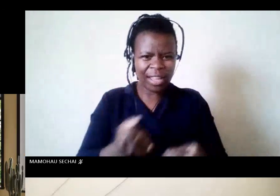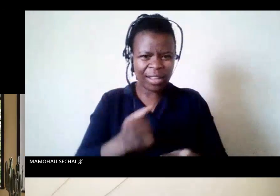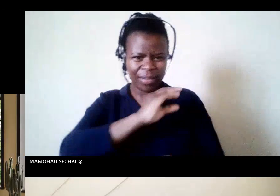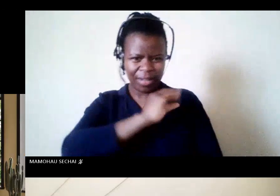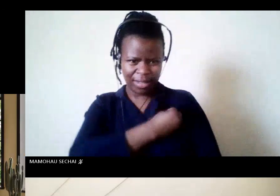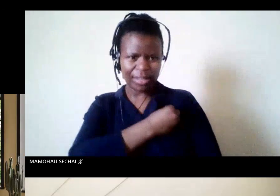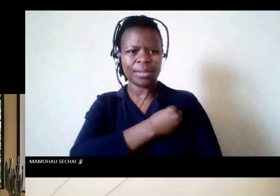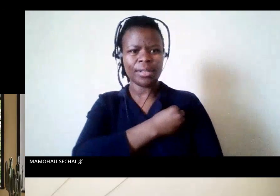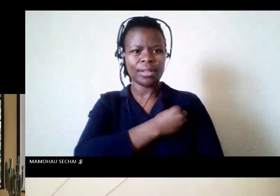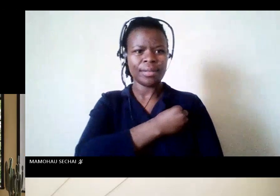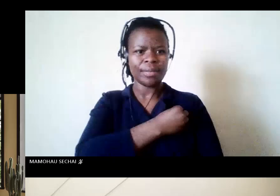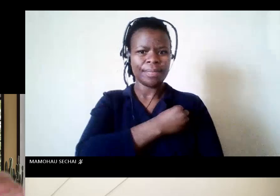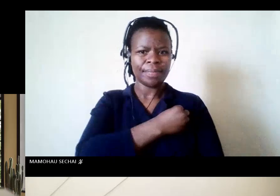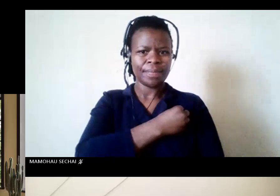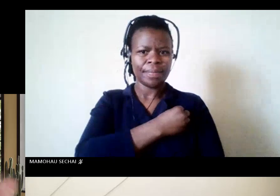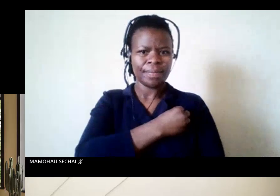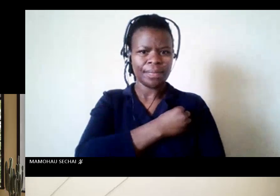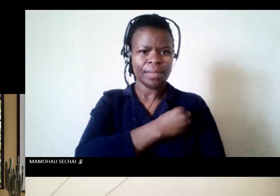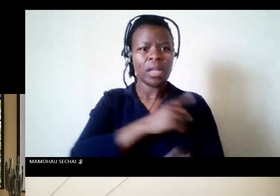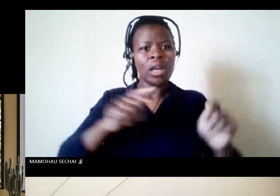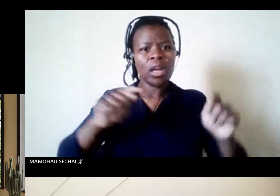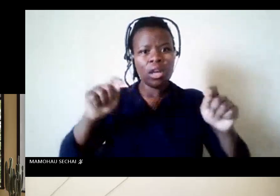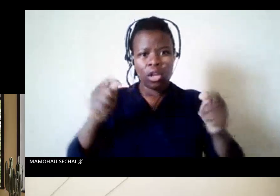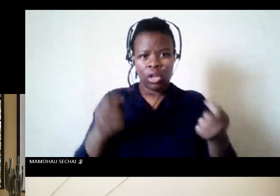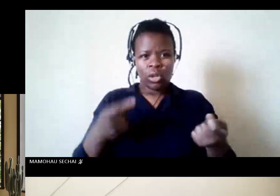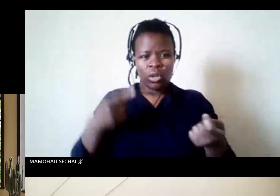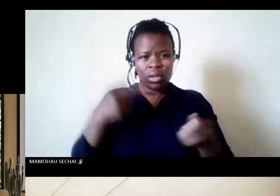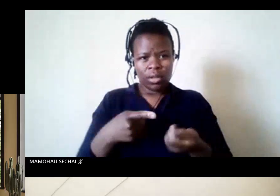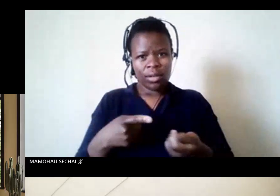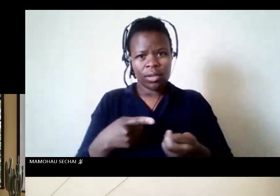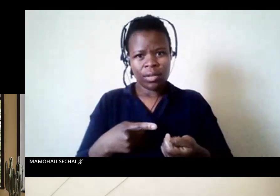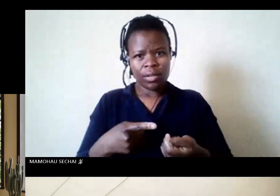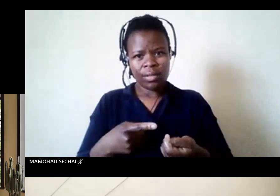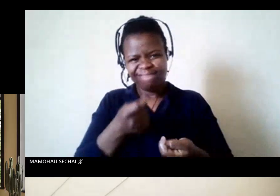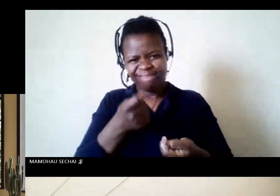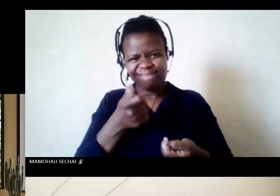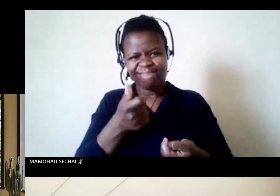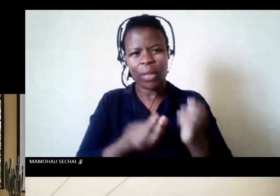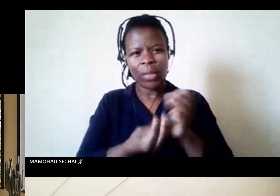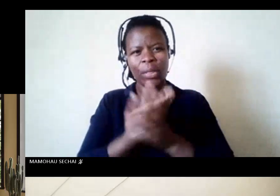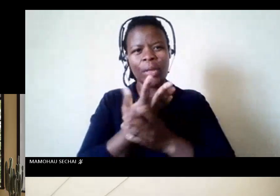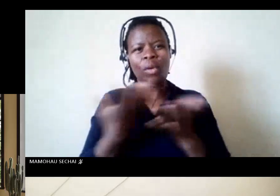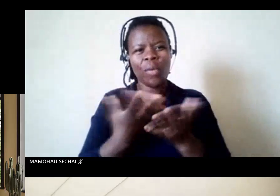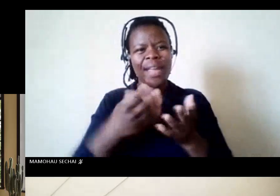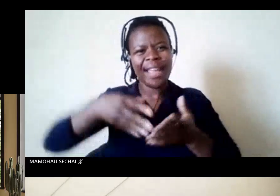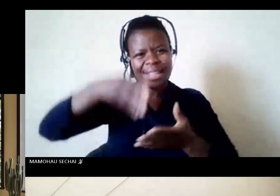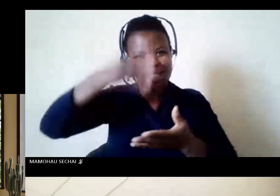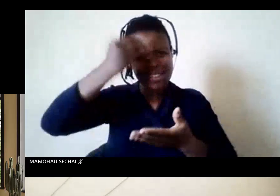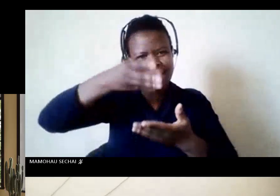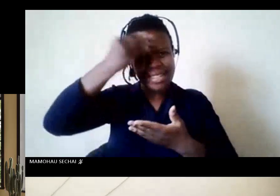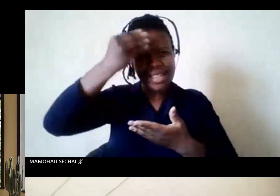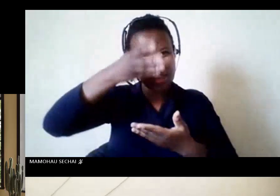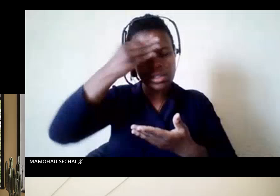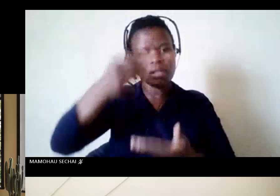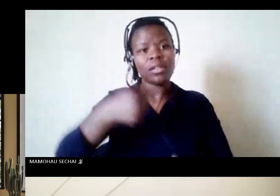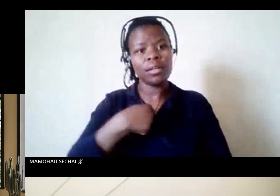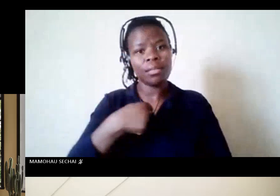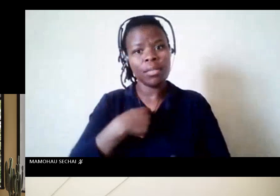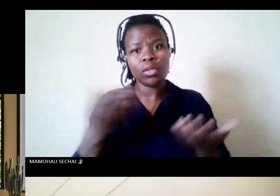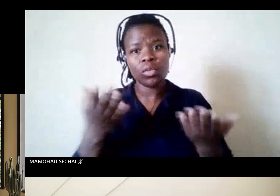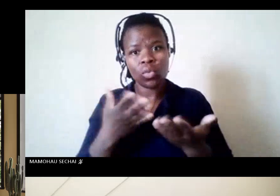intellectual disabilities. So that's just a little bit of what came out in my study in regards to